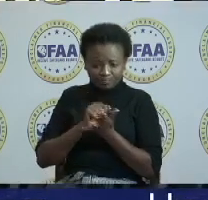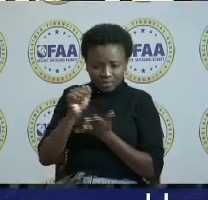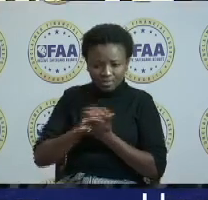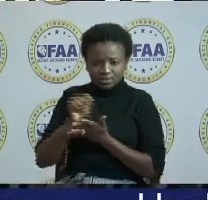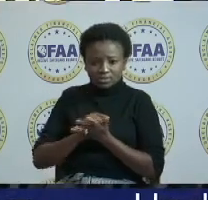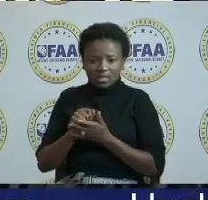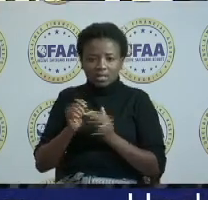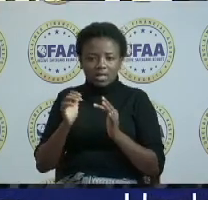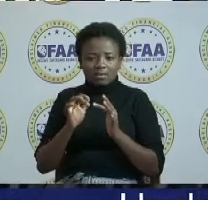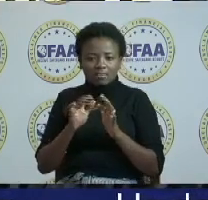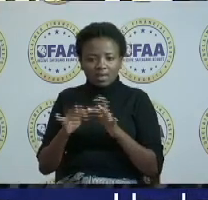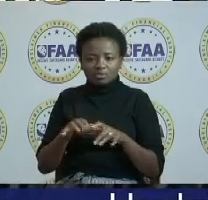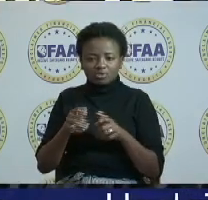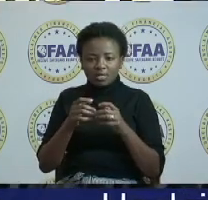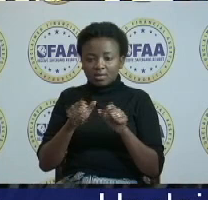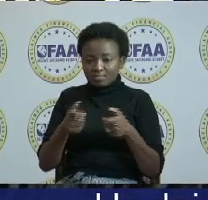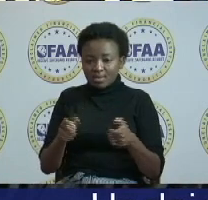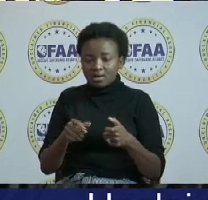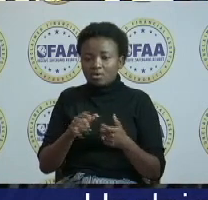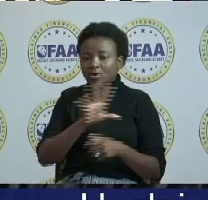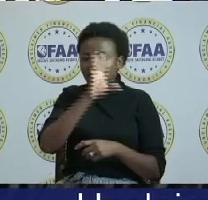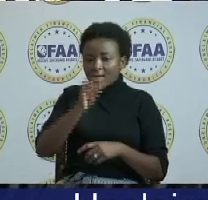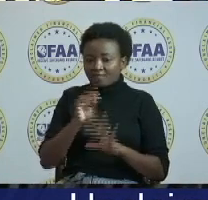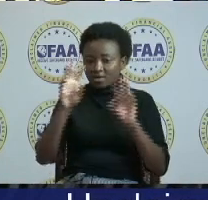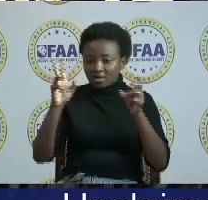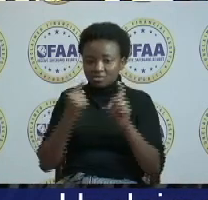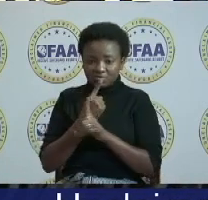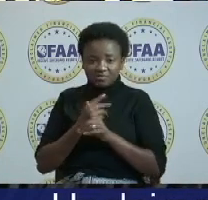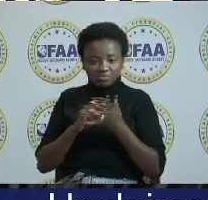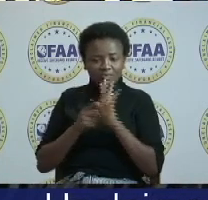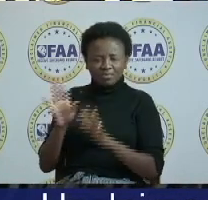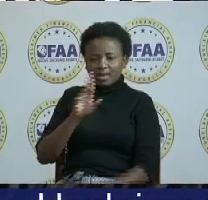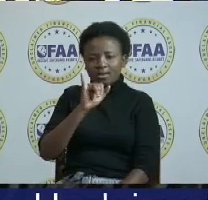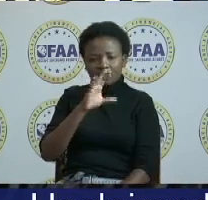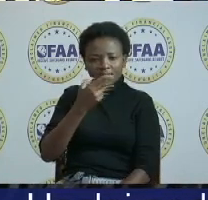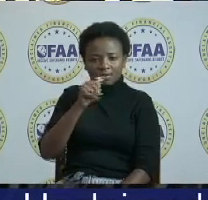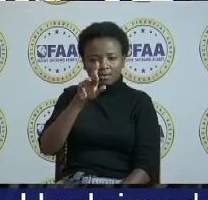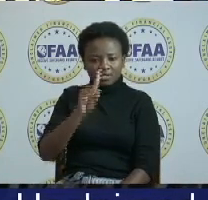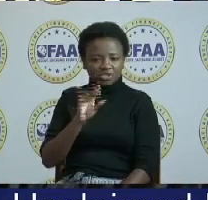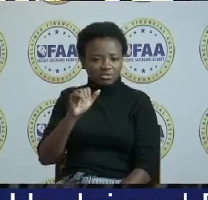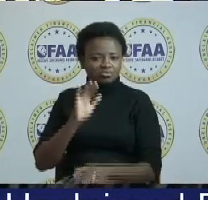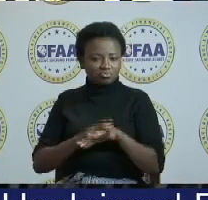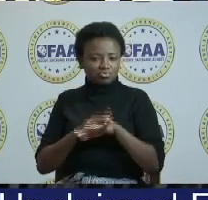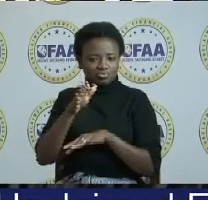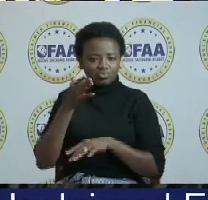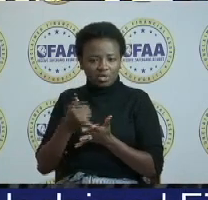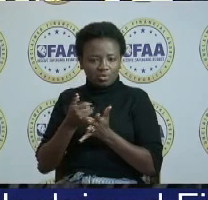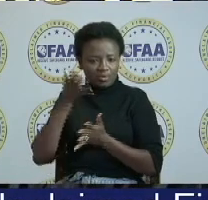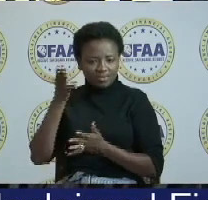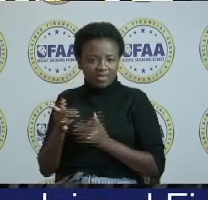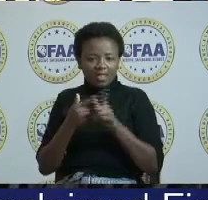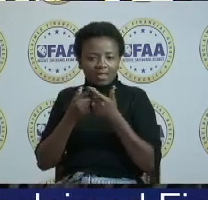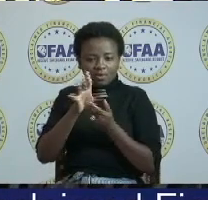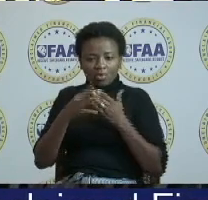electronic media on pan-African issues. So definitely, Richard, it's good to have you as part of this amazing team, and you leading a